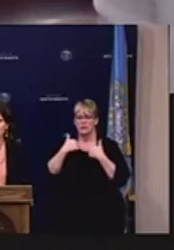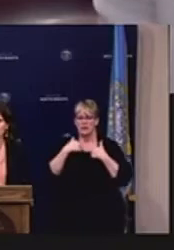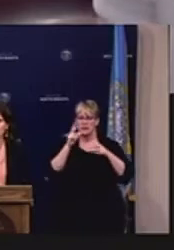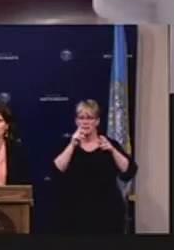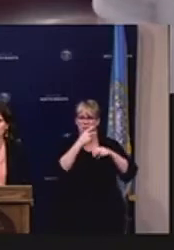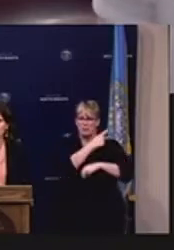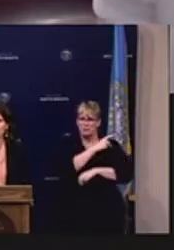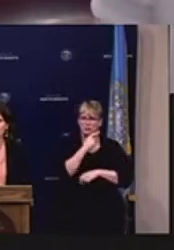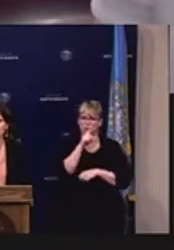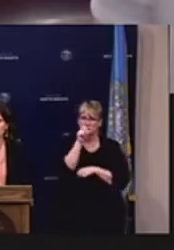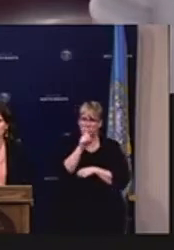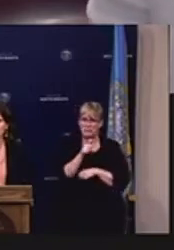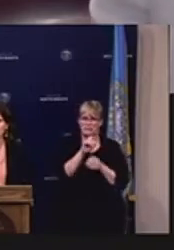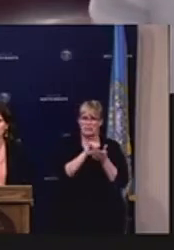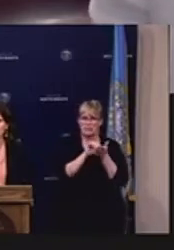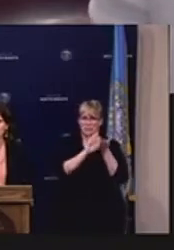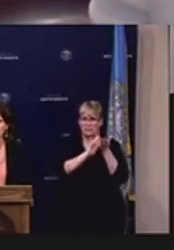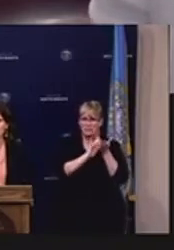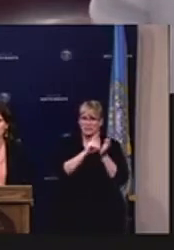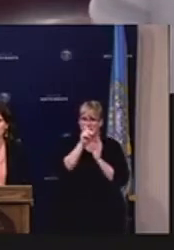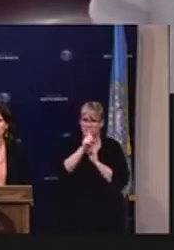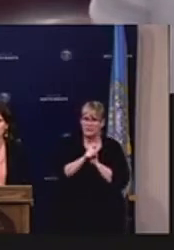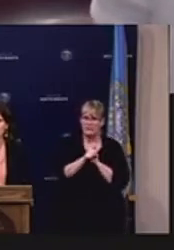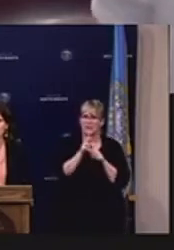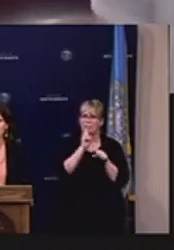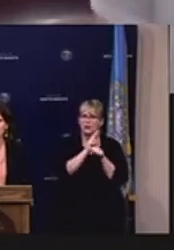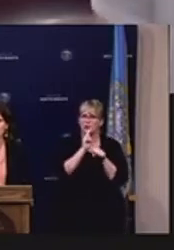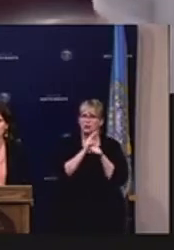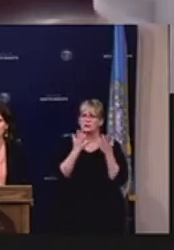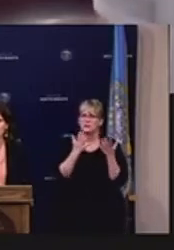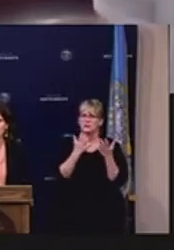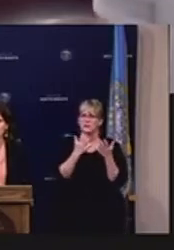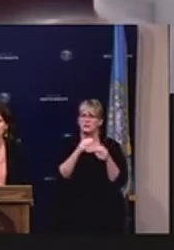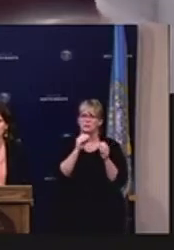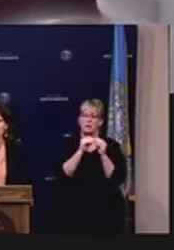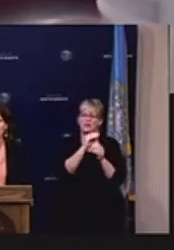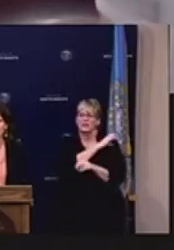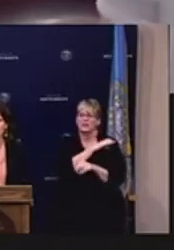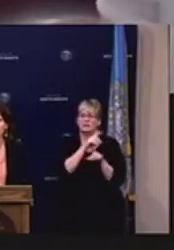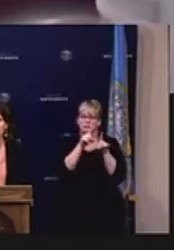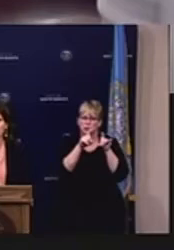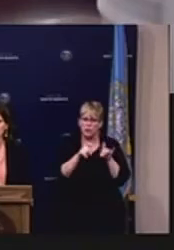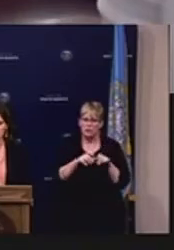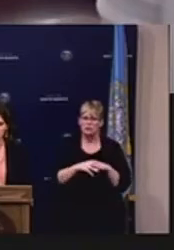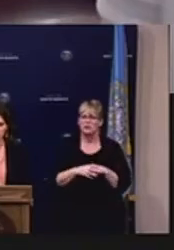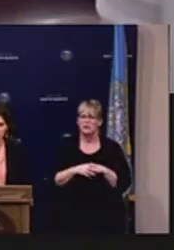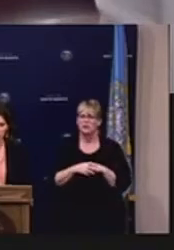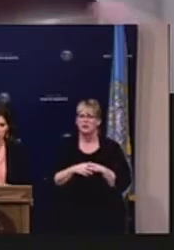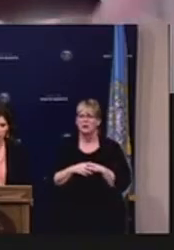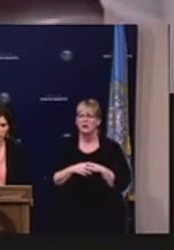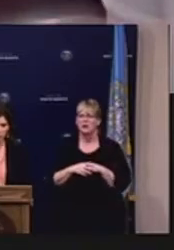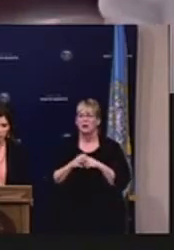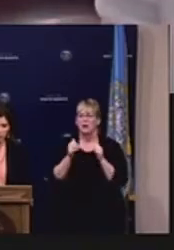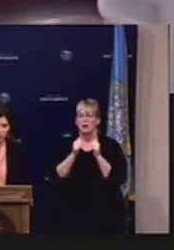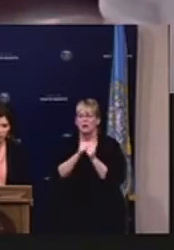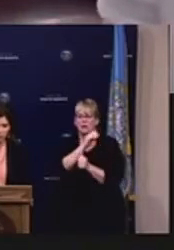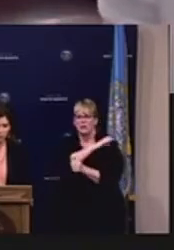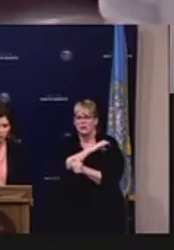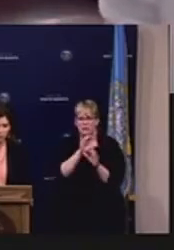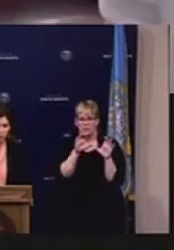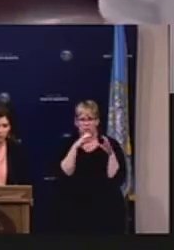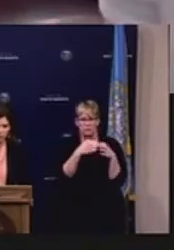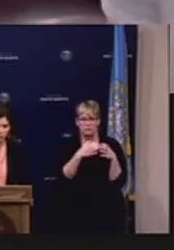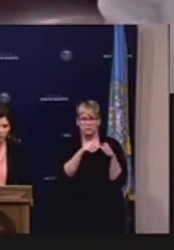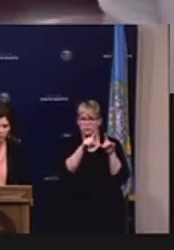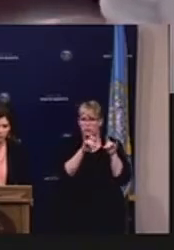medication, and we need to use this in a clinical trial. In addition, by doing it in a clinical trial, what the